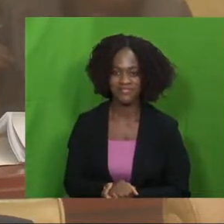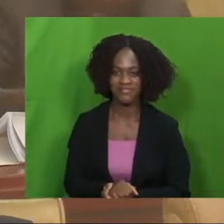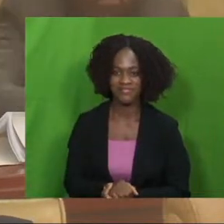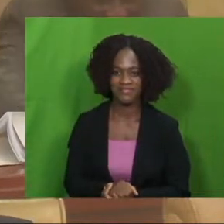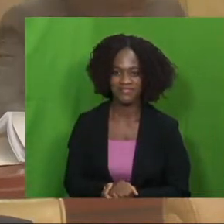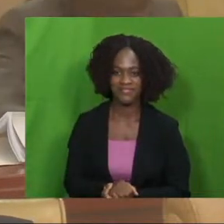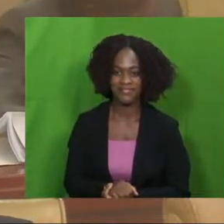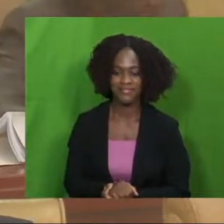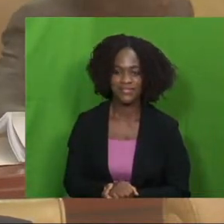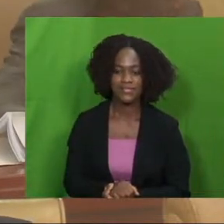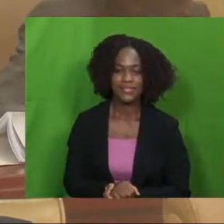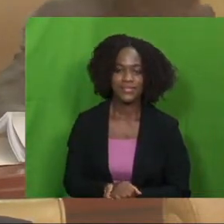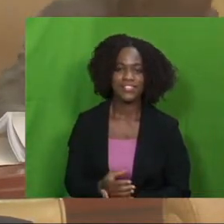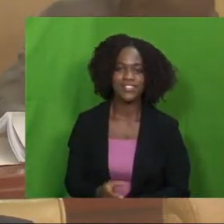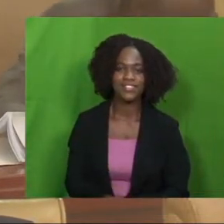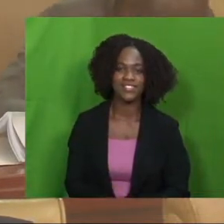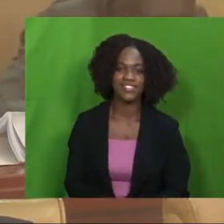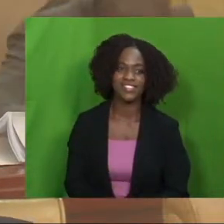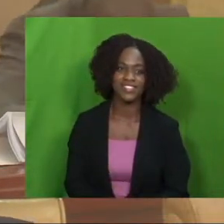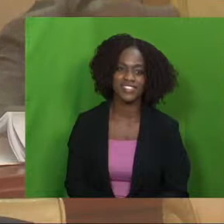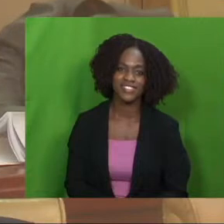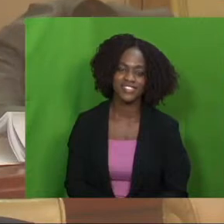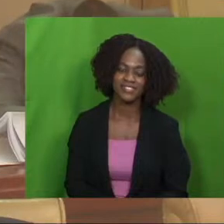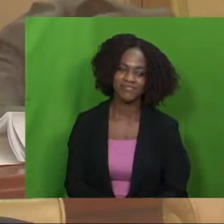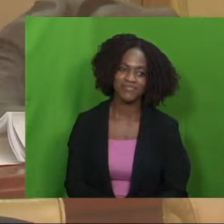Please, Roman numeral